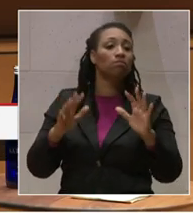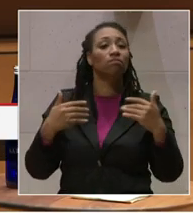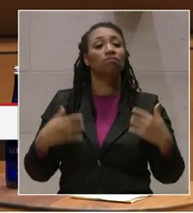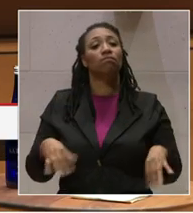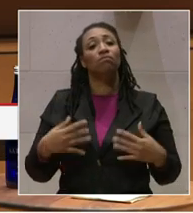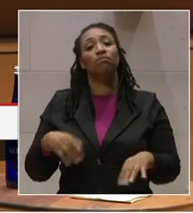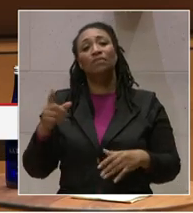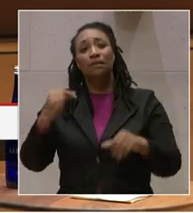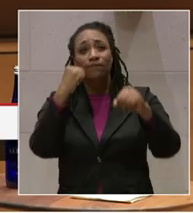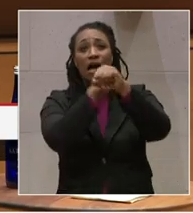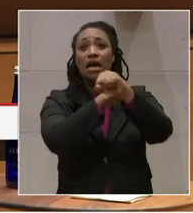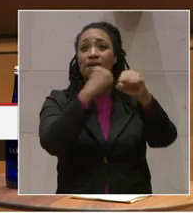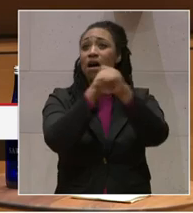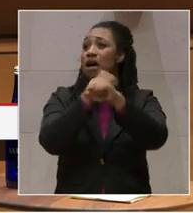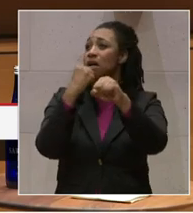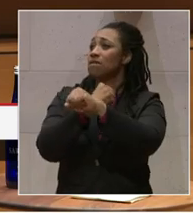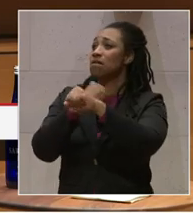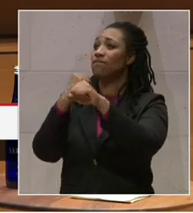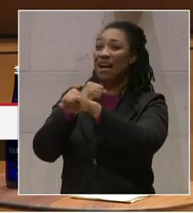me saying that